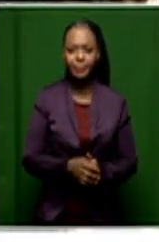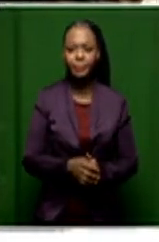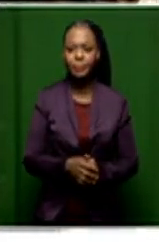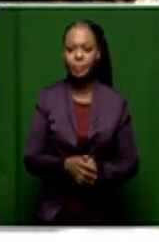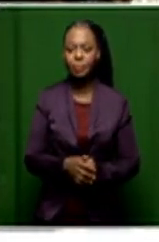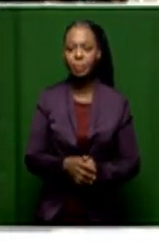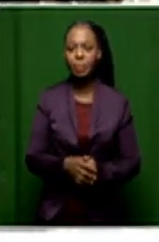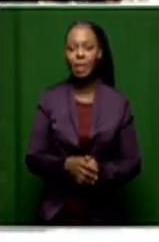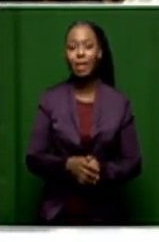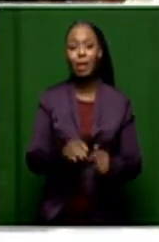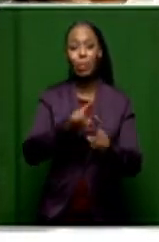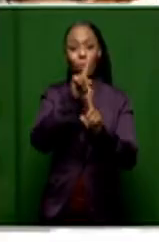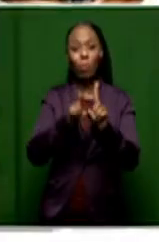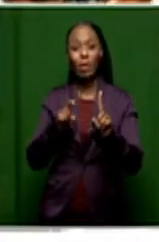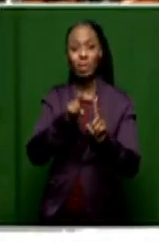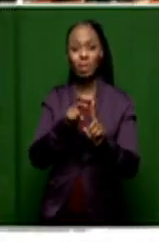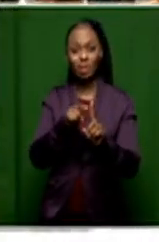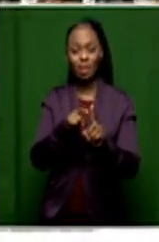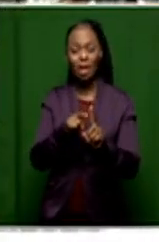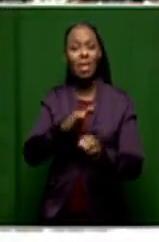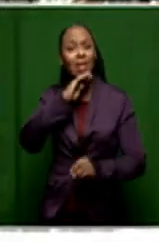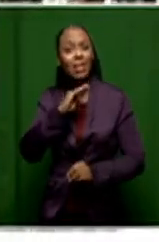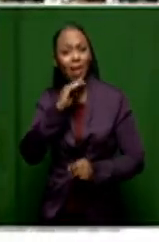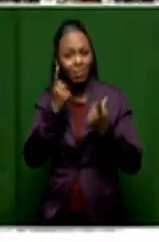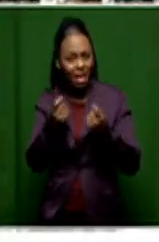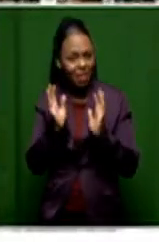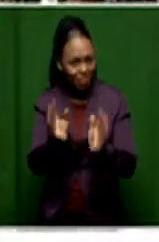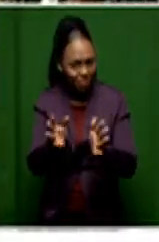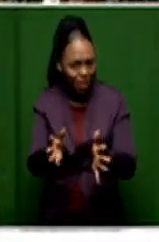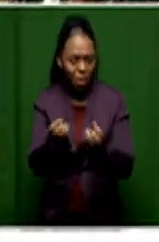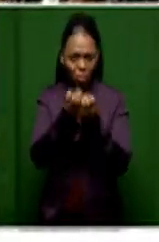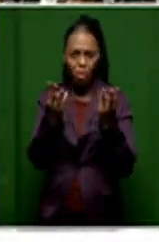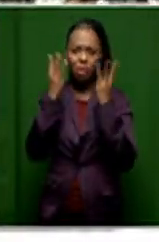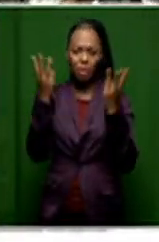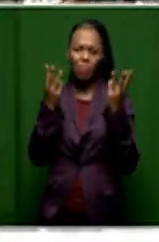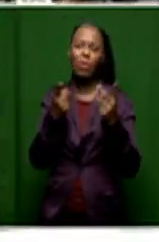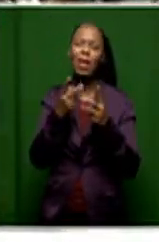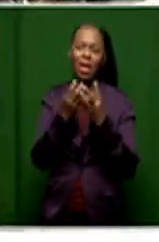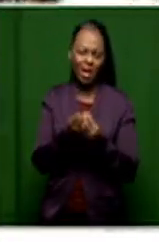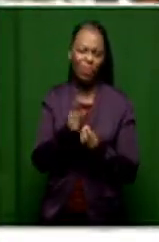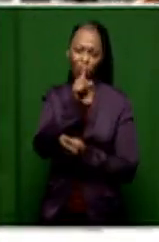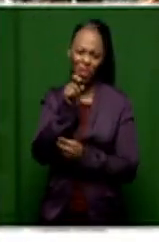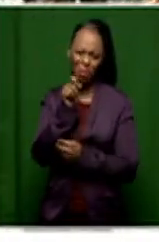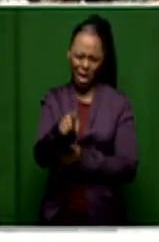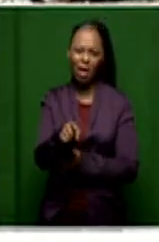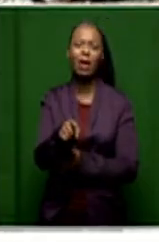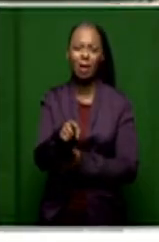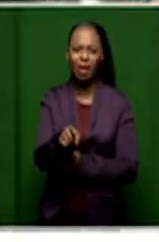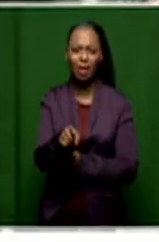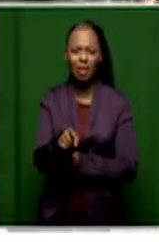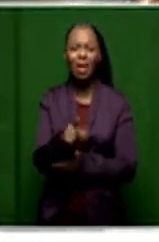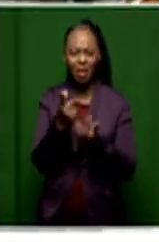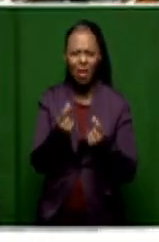And speaking to that question of have we done enough, Azar, many people grappling with that question. What do you